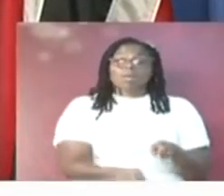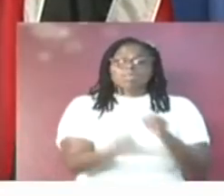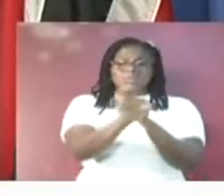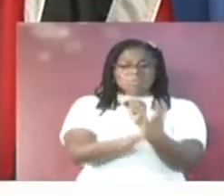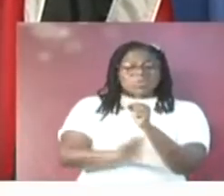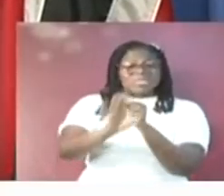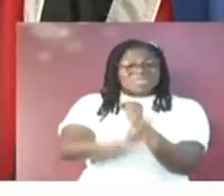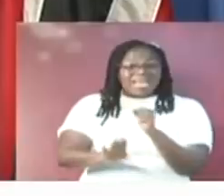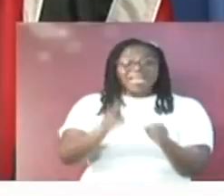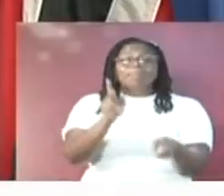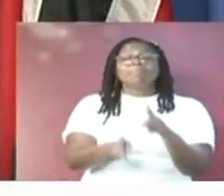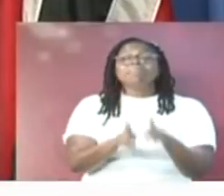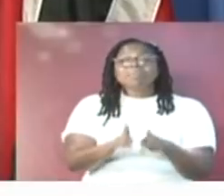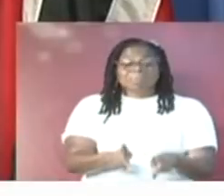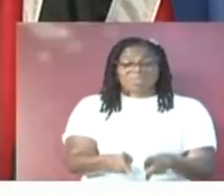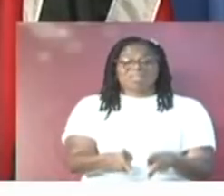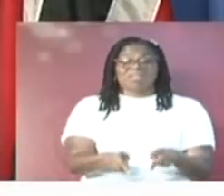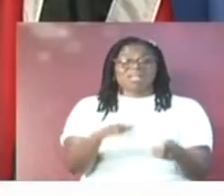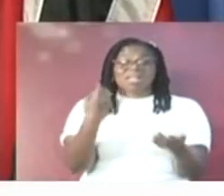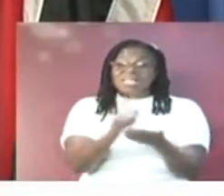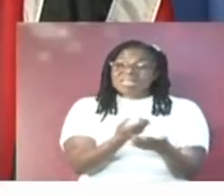livelihood of the people of Trinidad and Tobago.